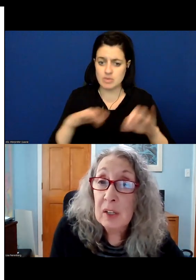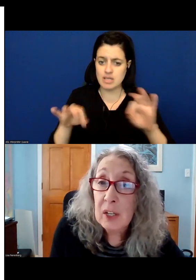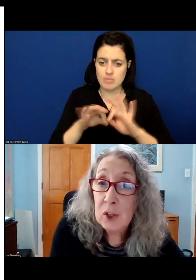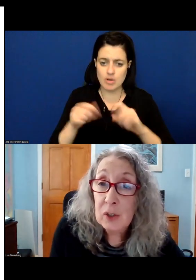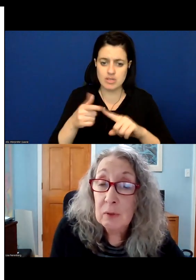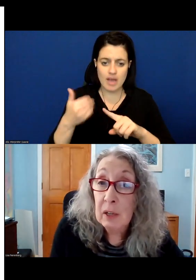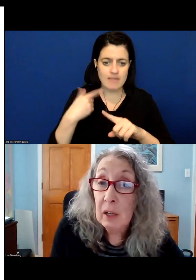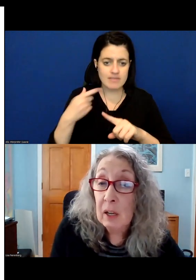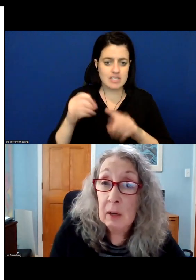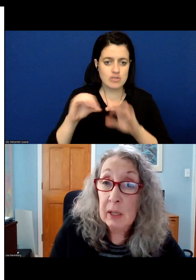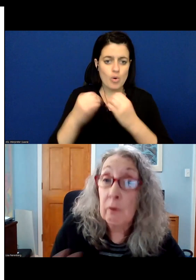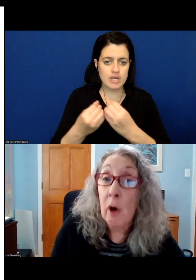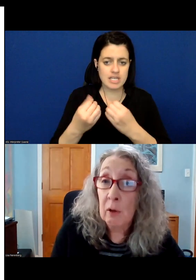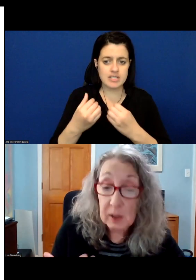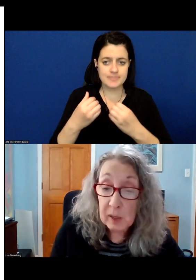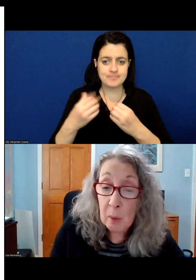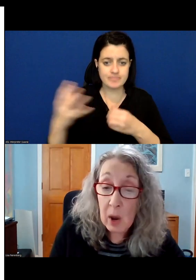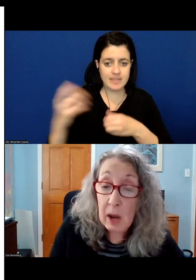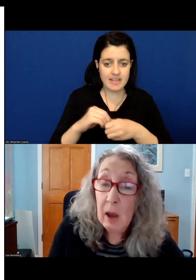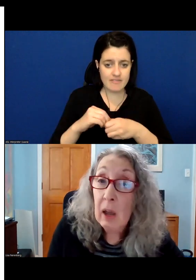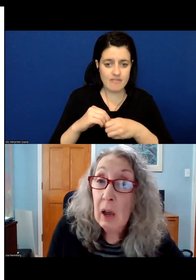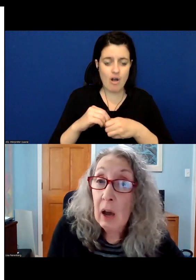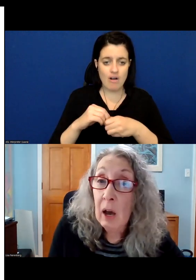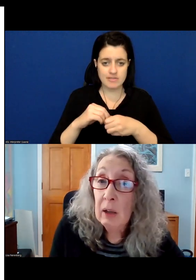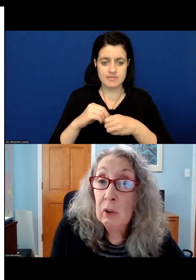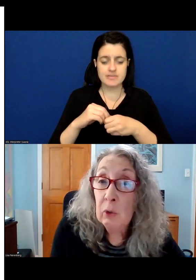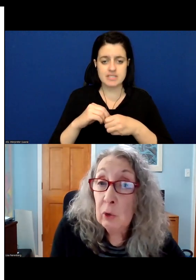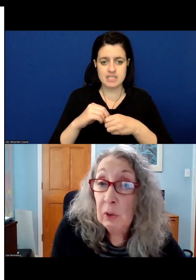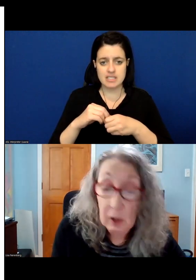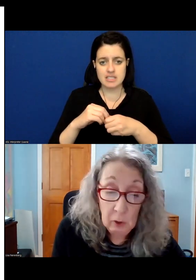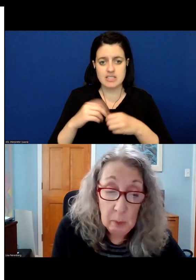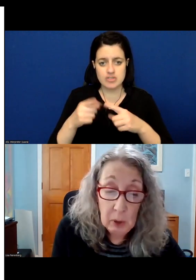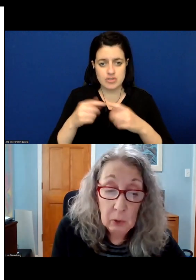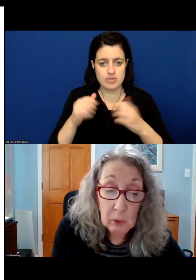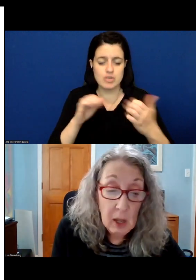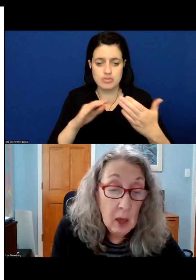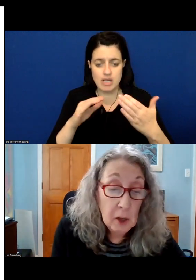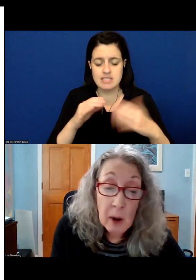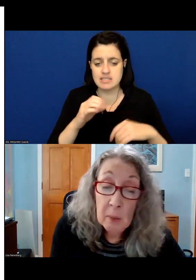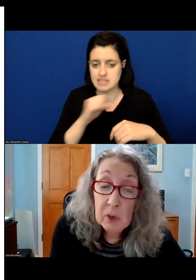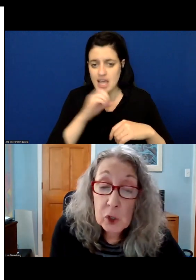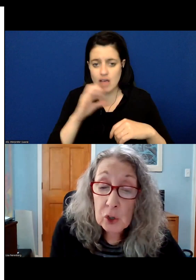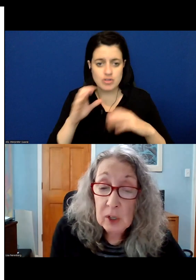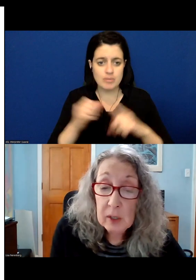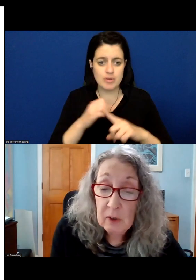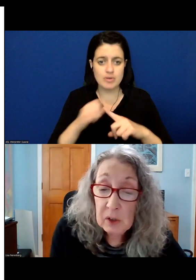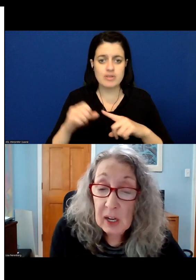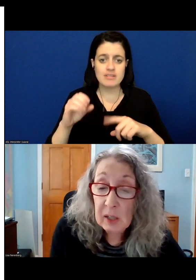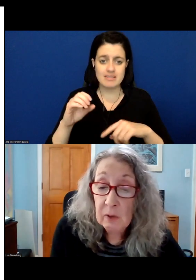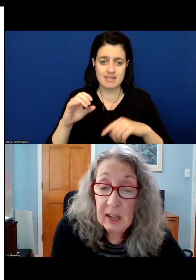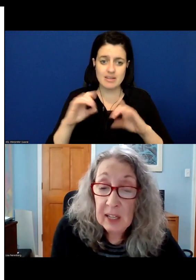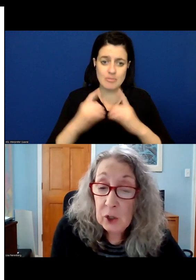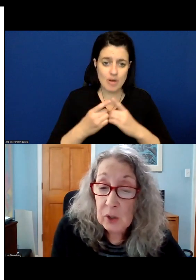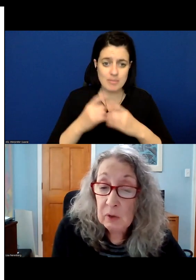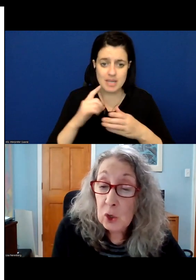those organizations involved in some way to address elder abuse. The Department of Insurance